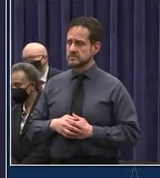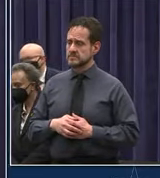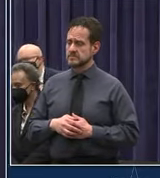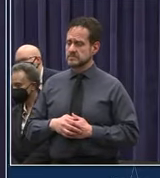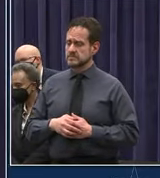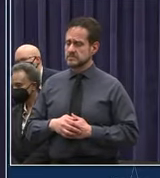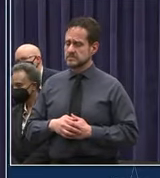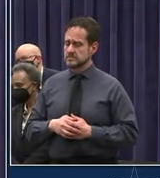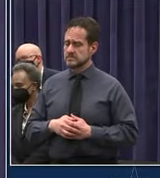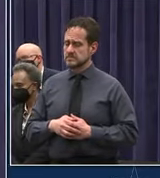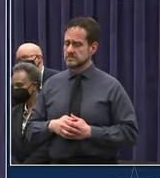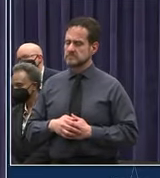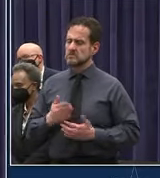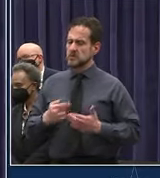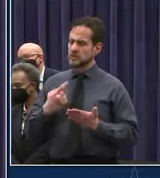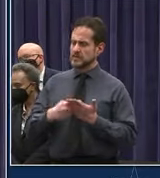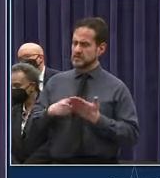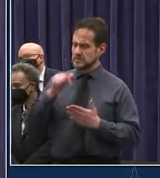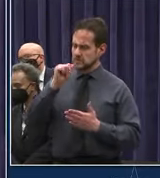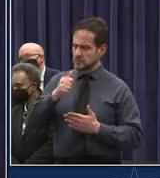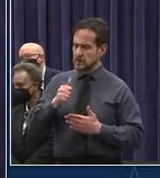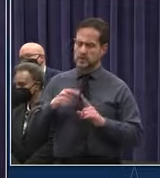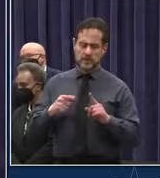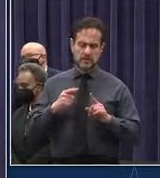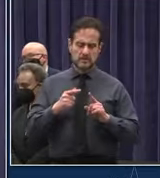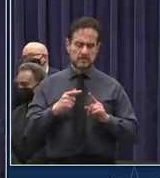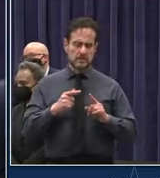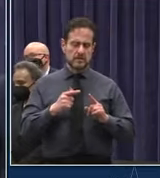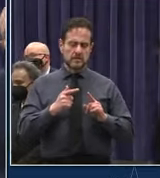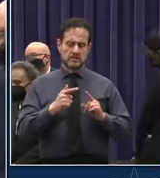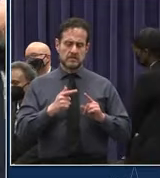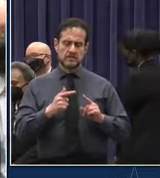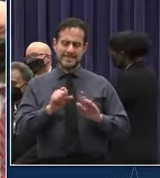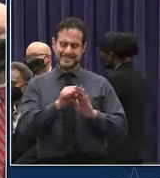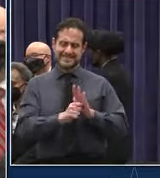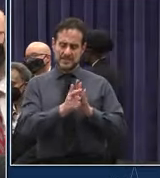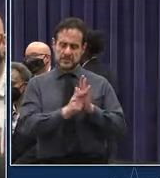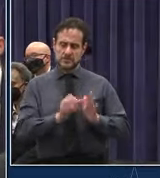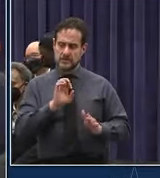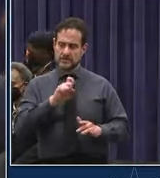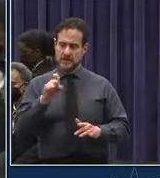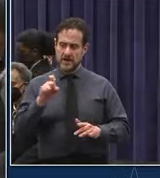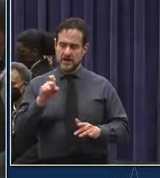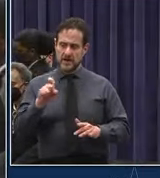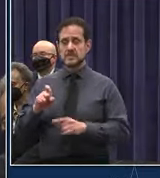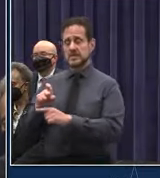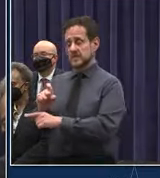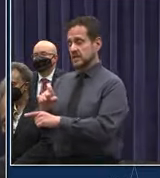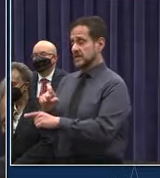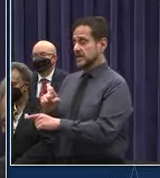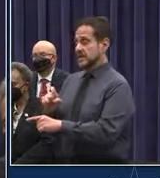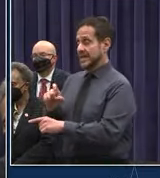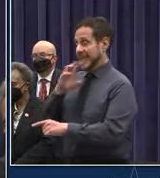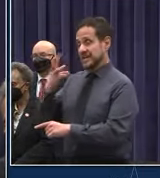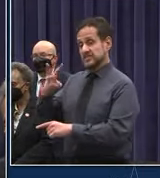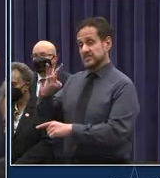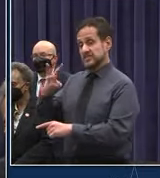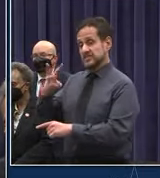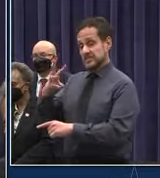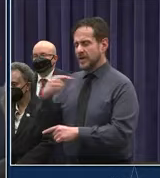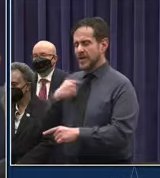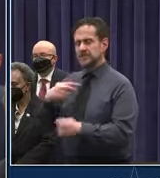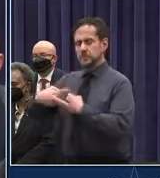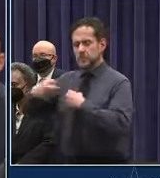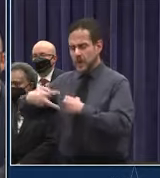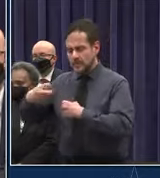hit and run of the retired police officer on Toohey Avenue last week? That's an open active investigation. We do have some updates on that, but not anything that I can